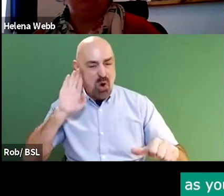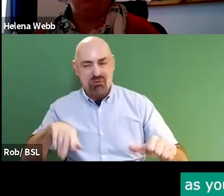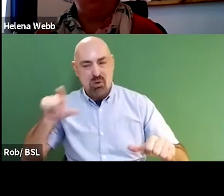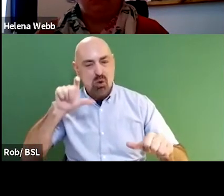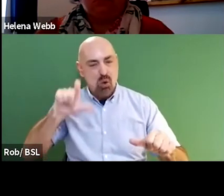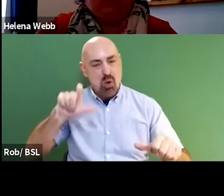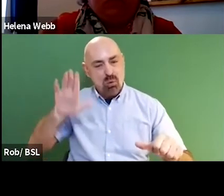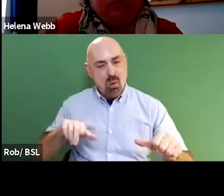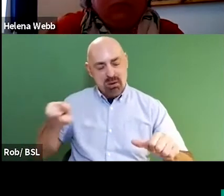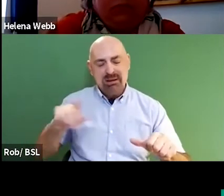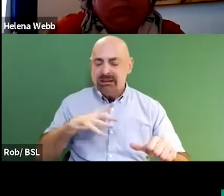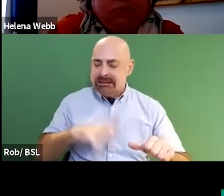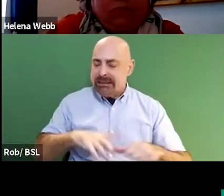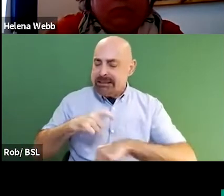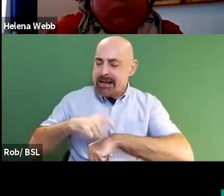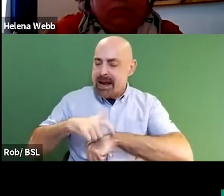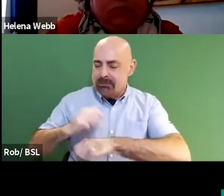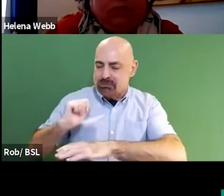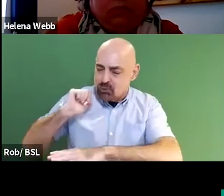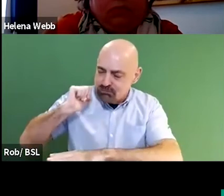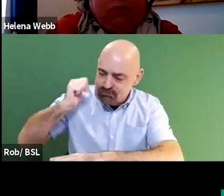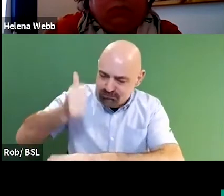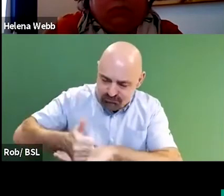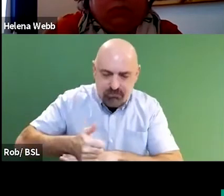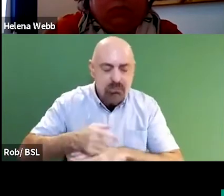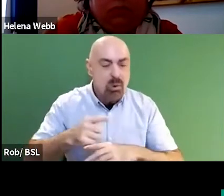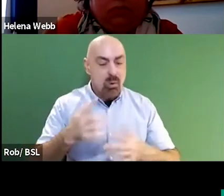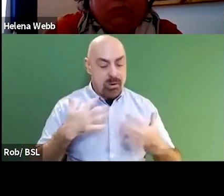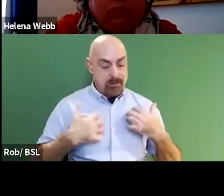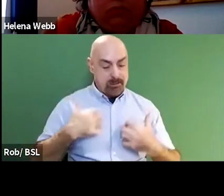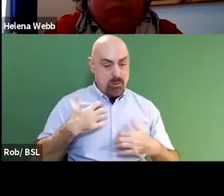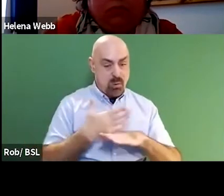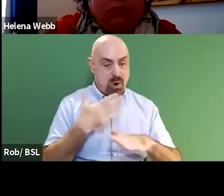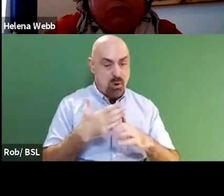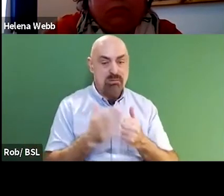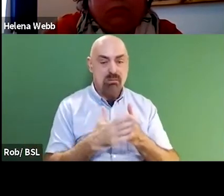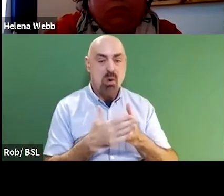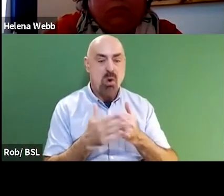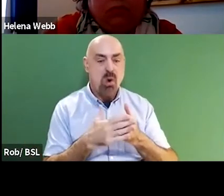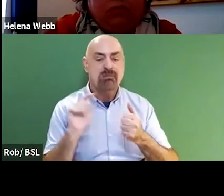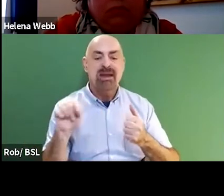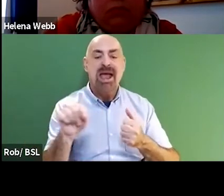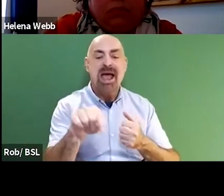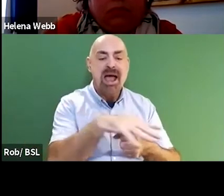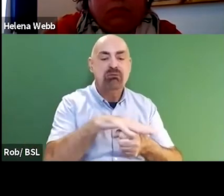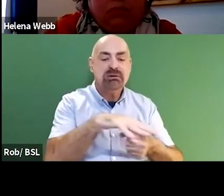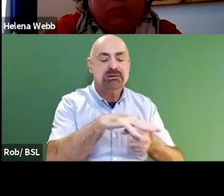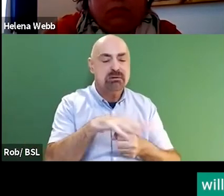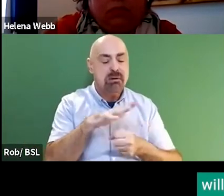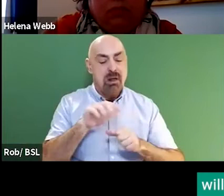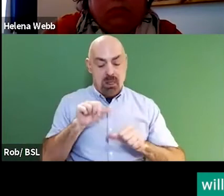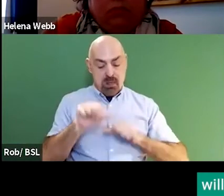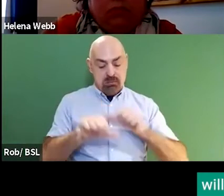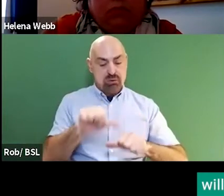some time. So we're really keen to be working with more areas that want to use the process, and the process itself